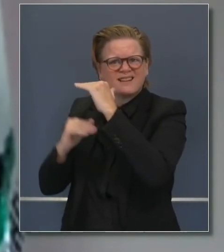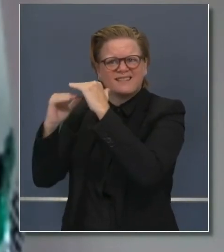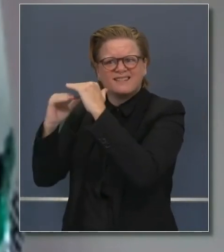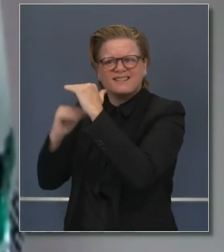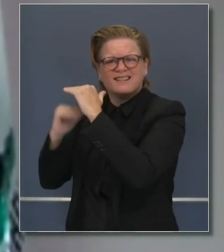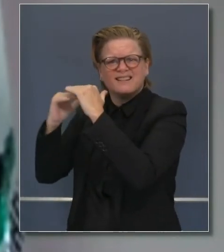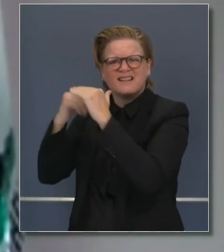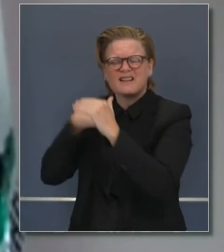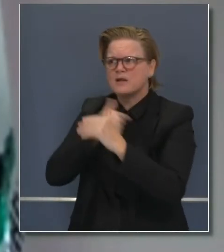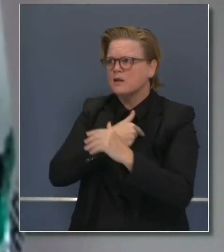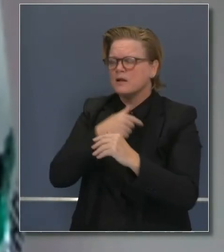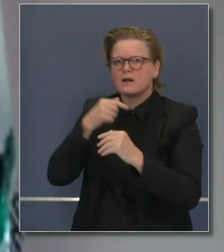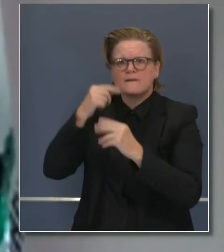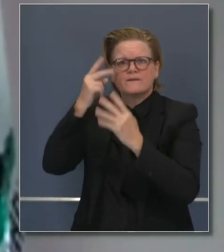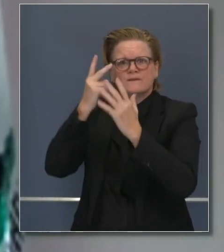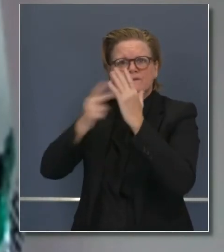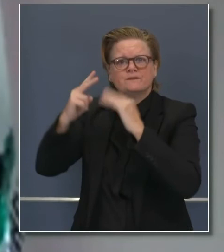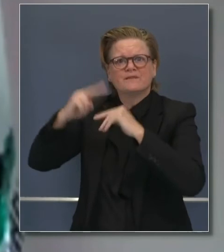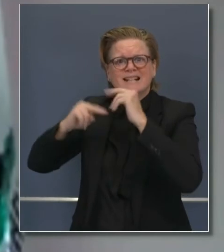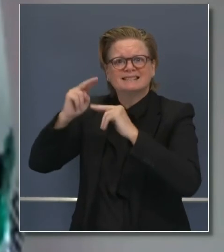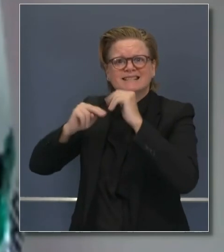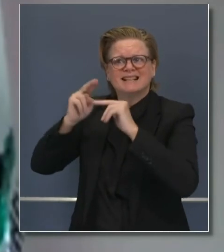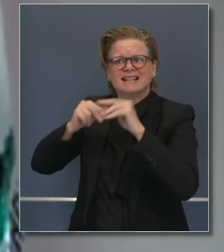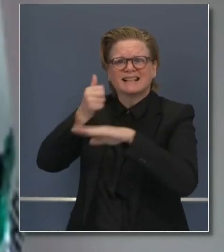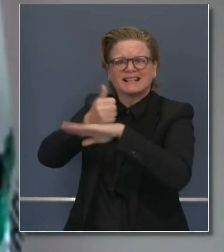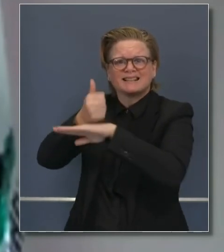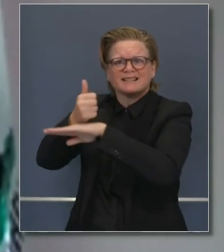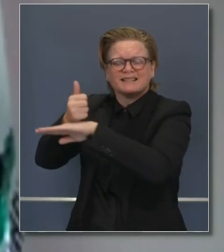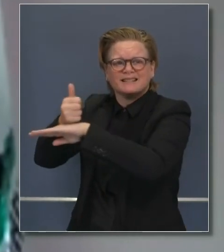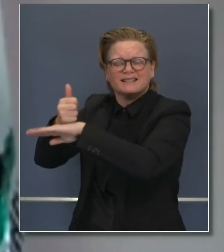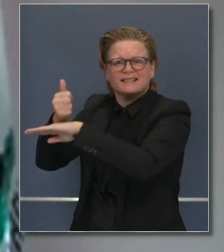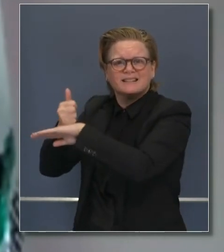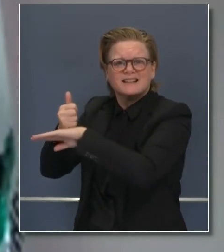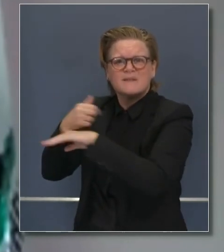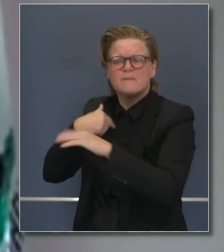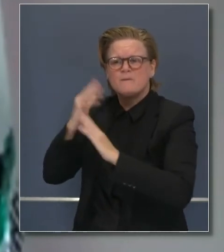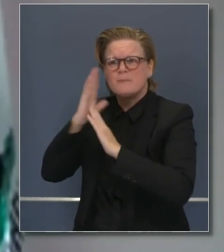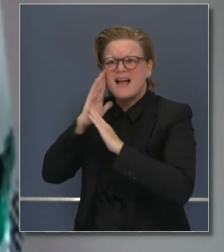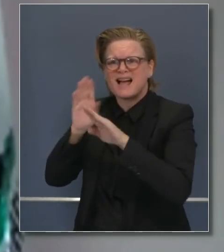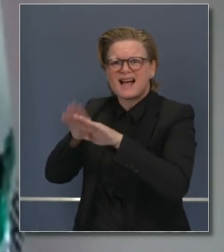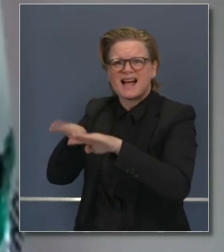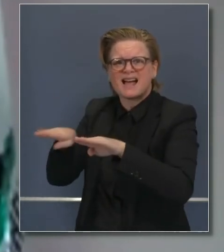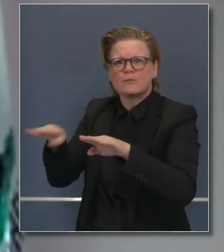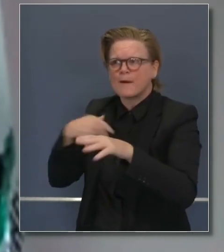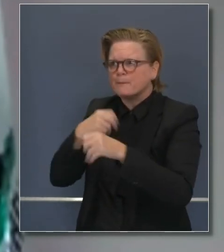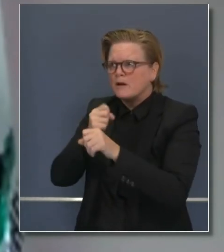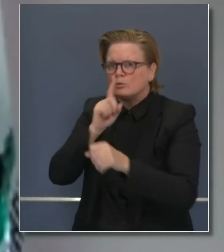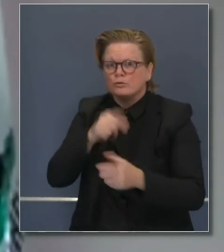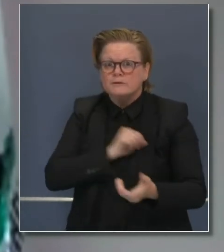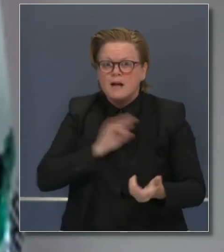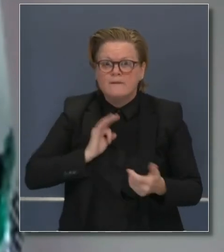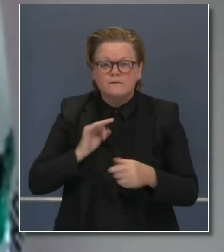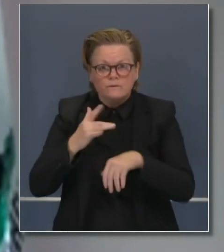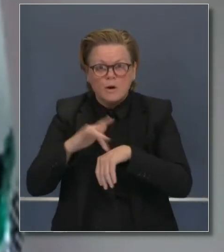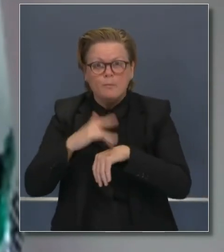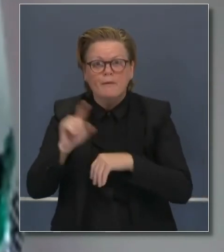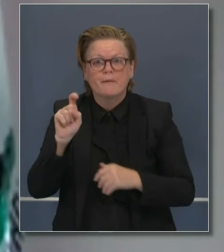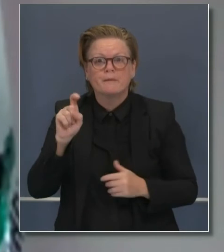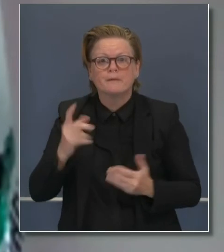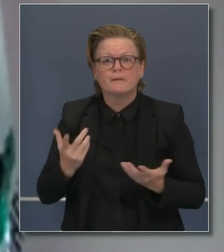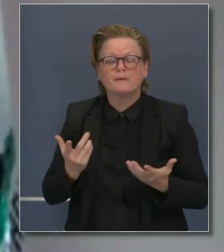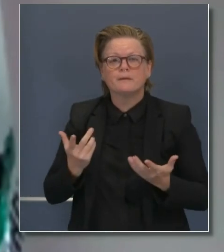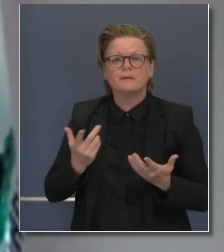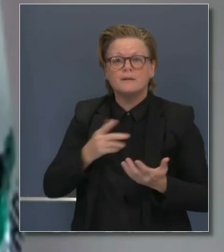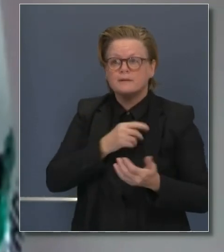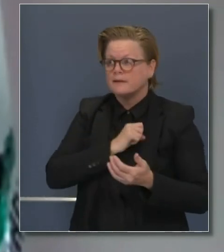governor mentioned, plus all of the medications and the other tools that allow us to take care of very sick individuals, but it is a